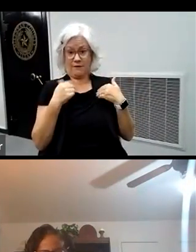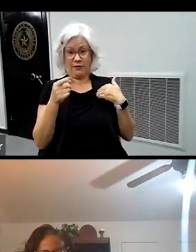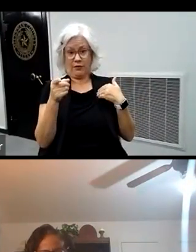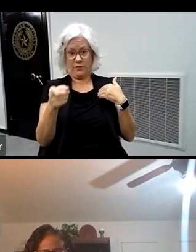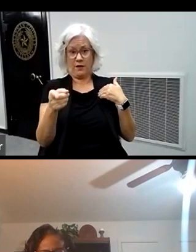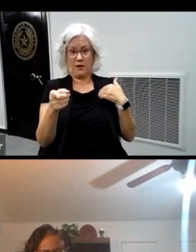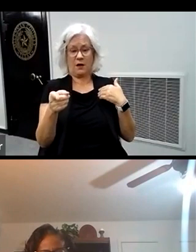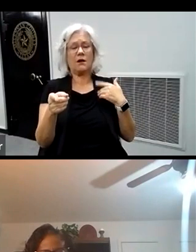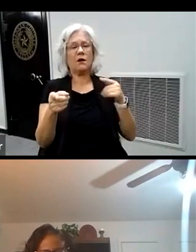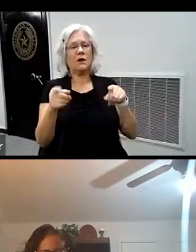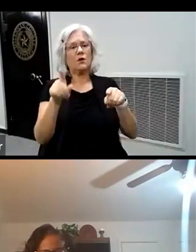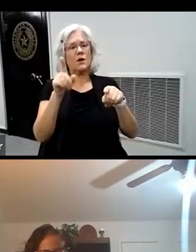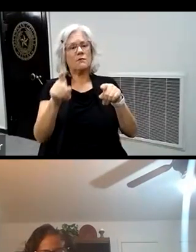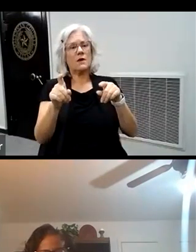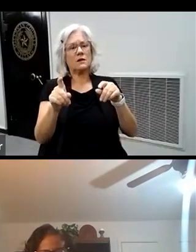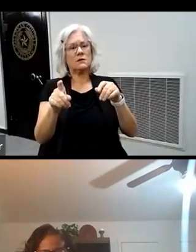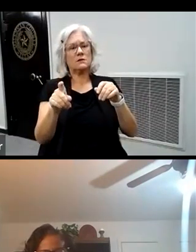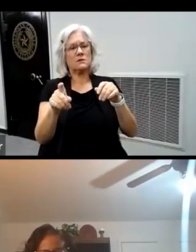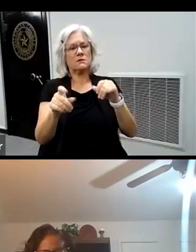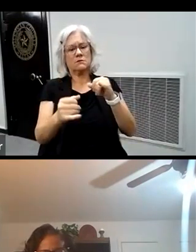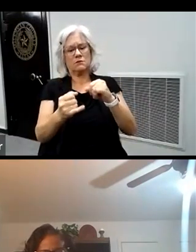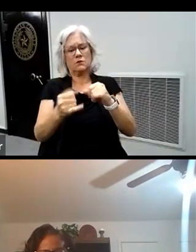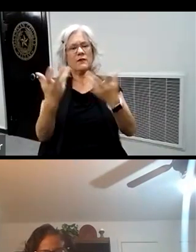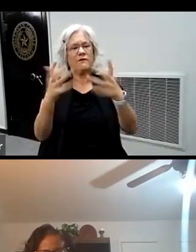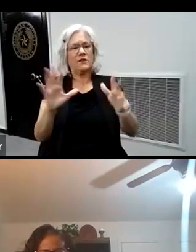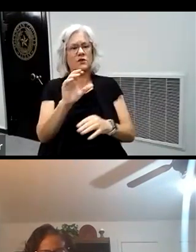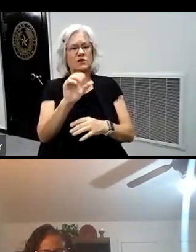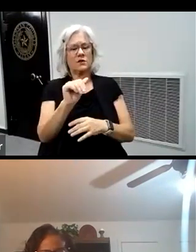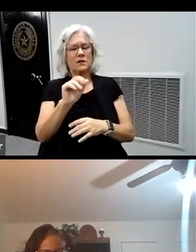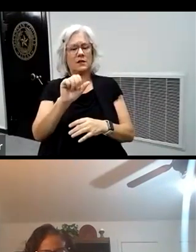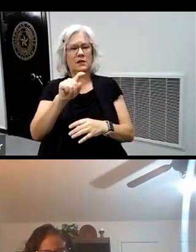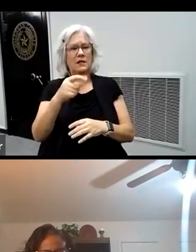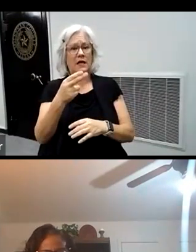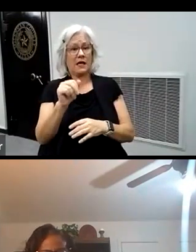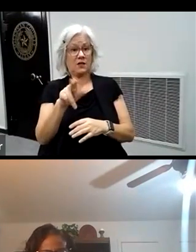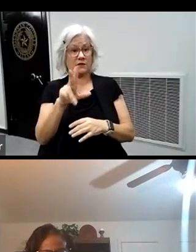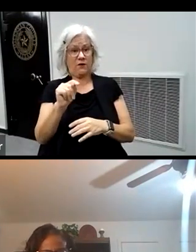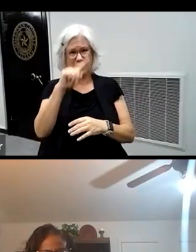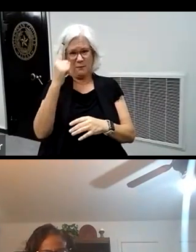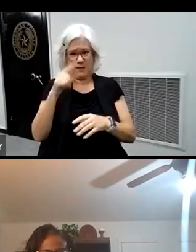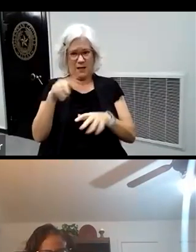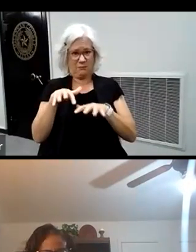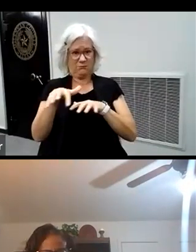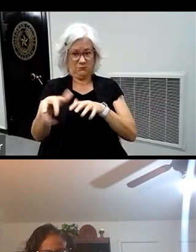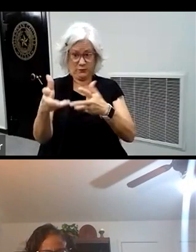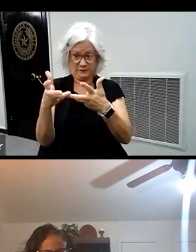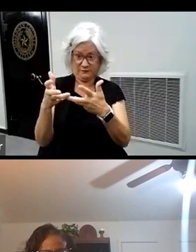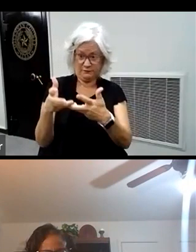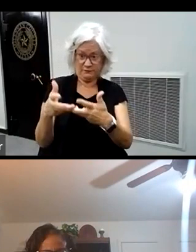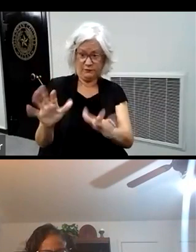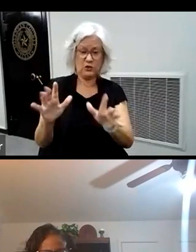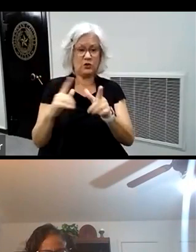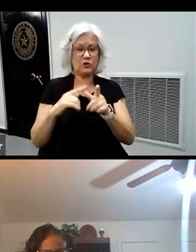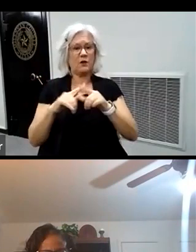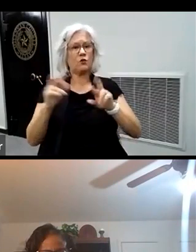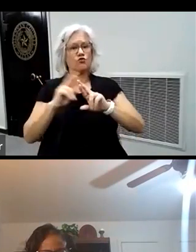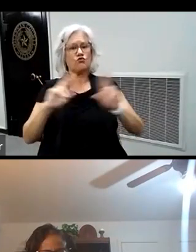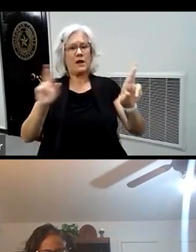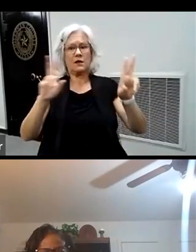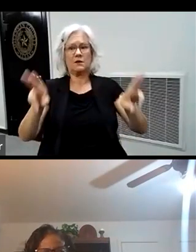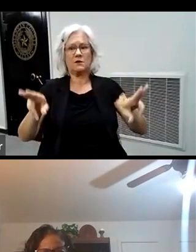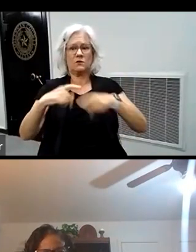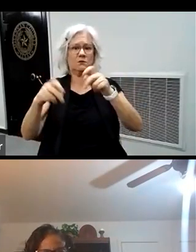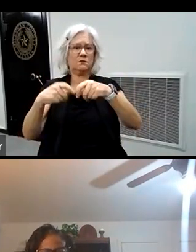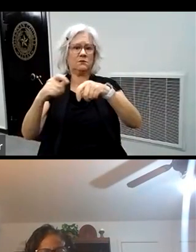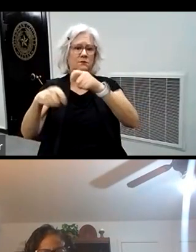finalize our little last bit of asphalt projects on the parking lots, and then we'll be ready to do a little ribbon cutting ceremony, hopefully